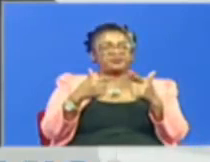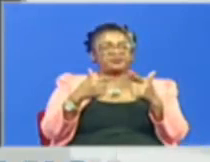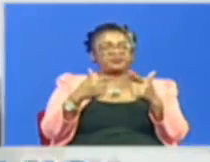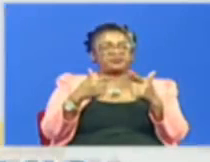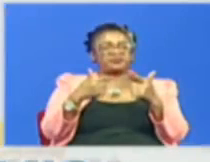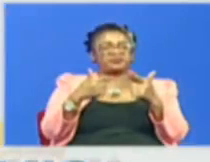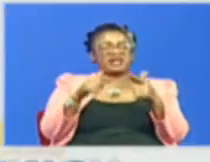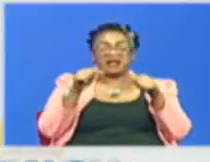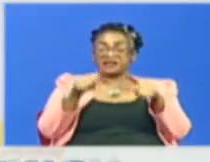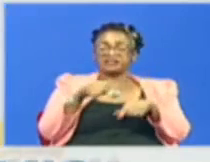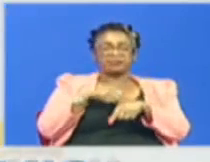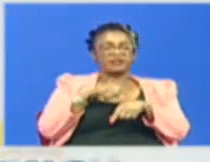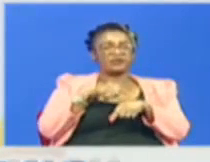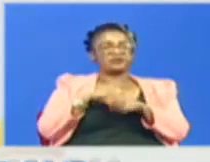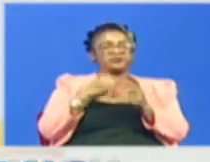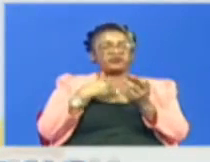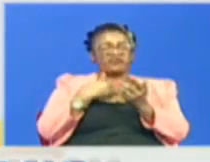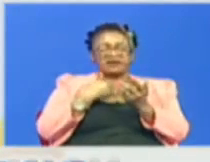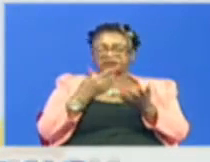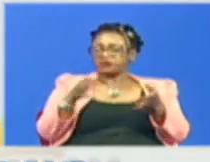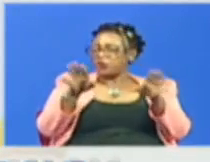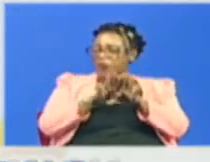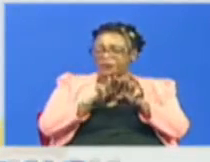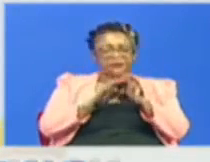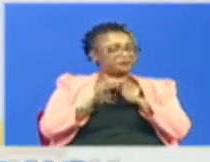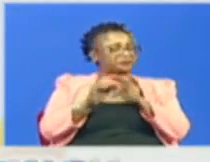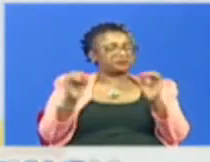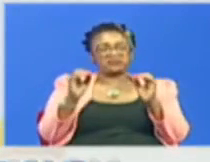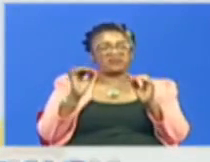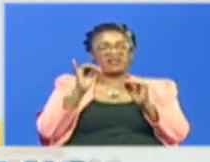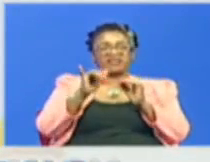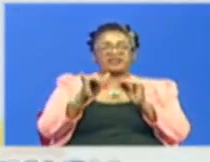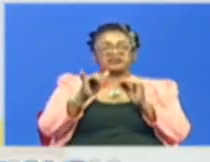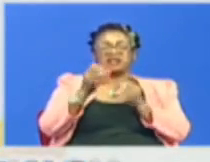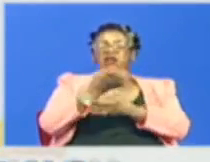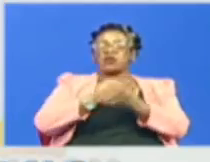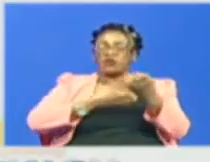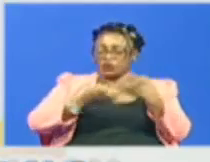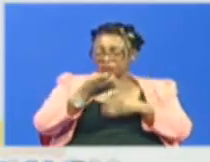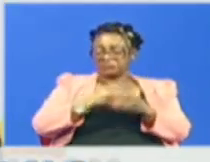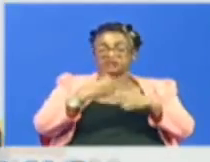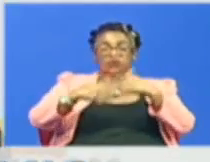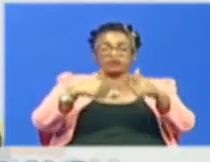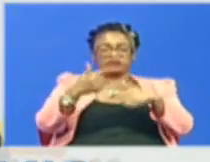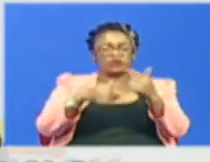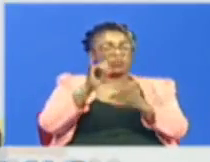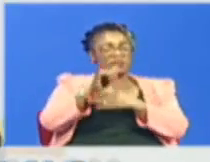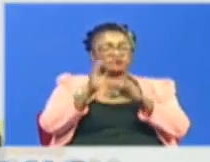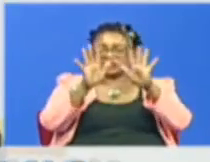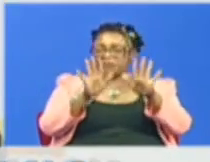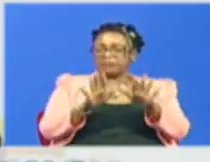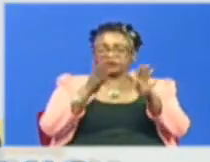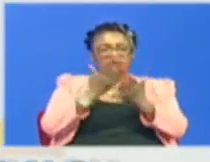this period, we haven't had a lockdown, we haven't had a shutdown, and I think the economy keeping on running was an important thing. And I